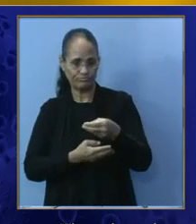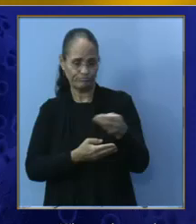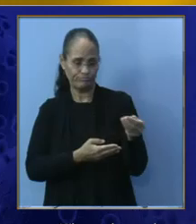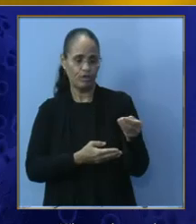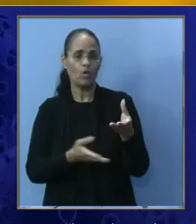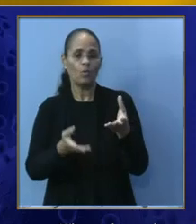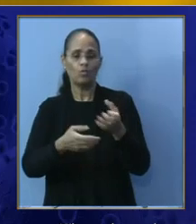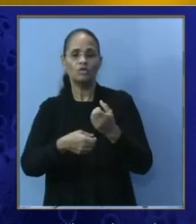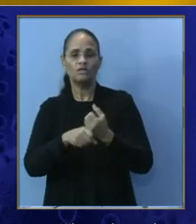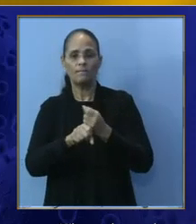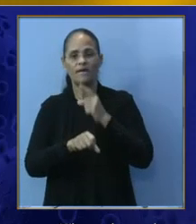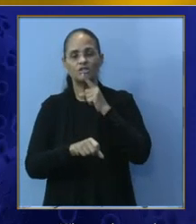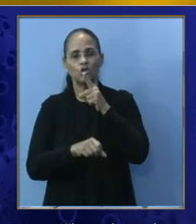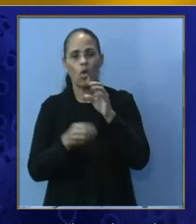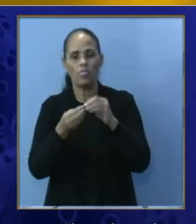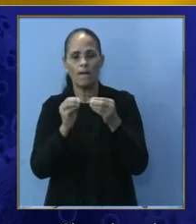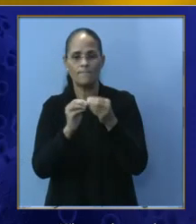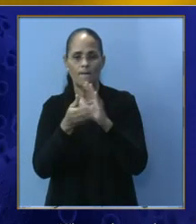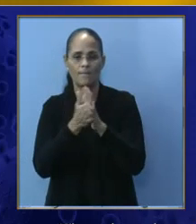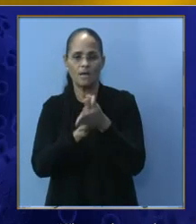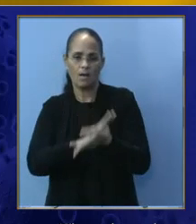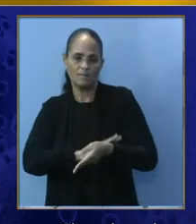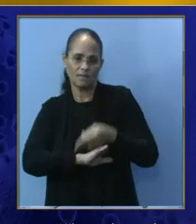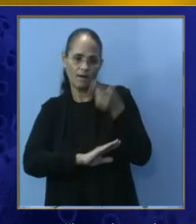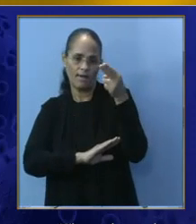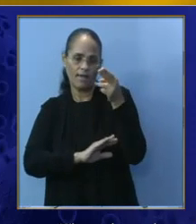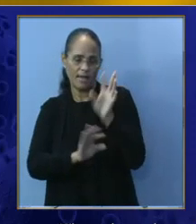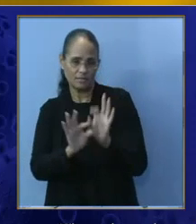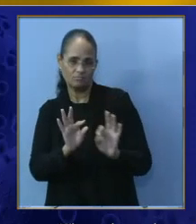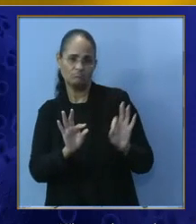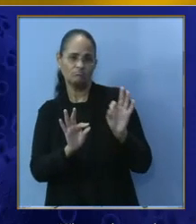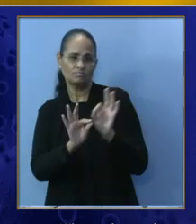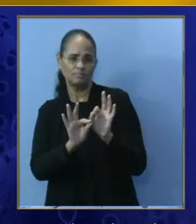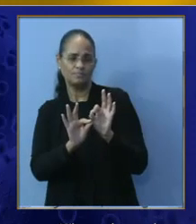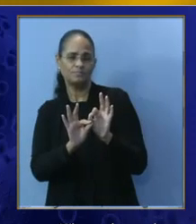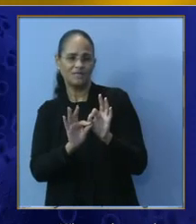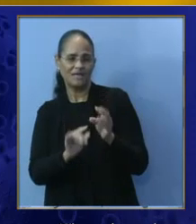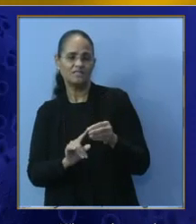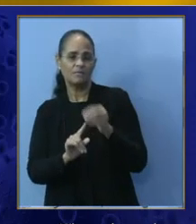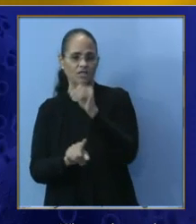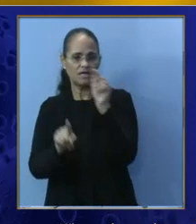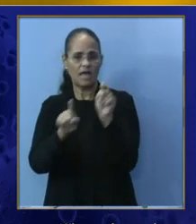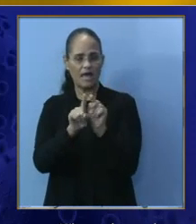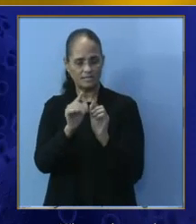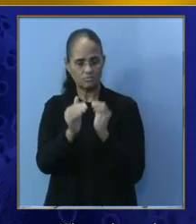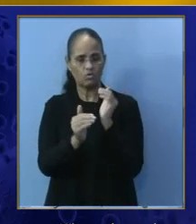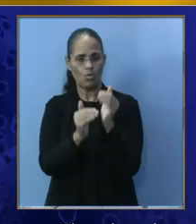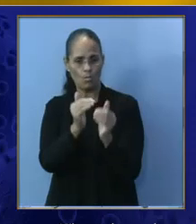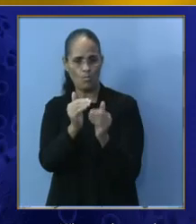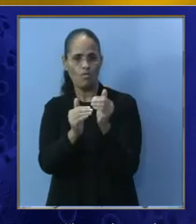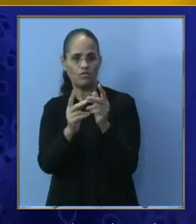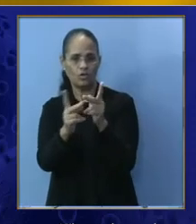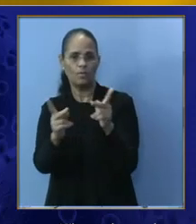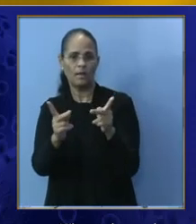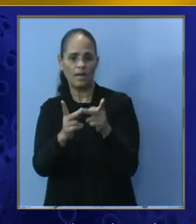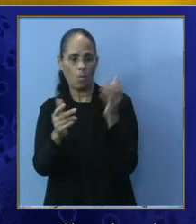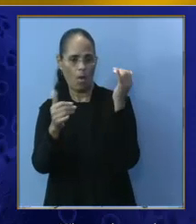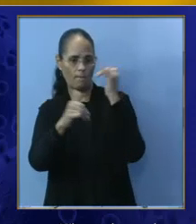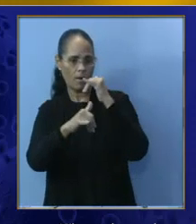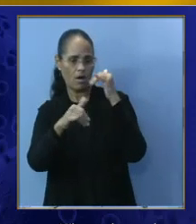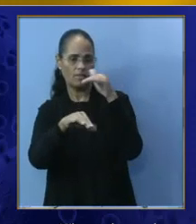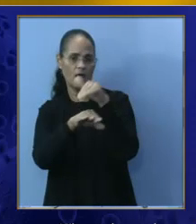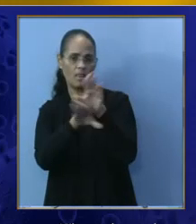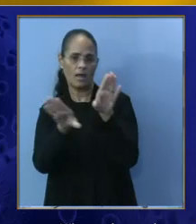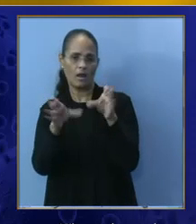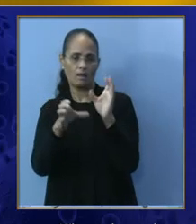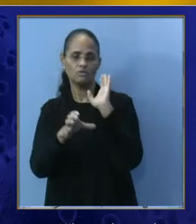want to make sure that number gets higher, and it is vital, especially as we're moving to a place where bars and nightclubs will be